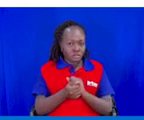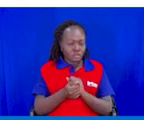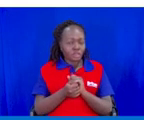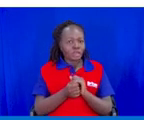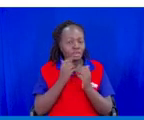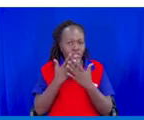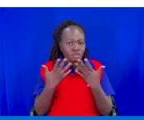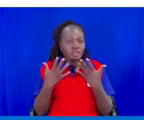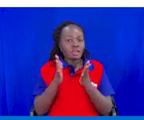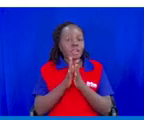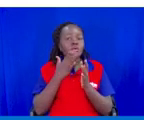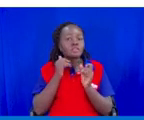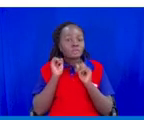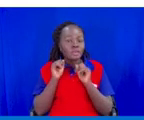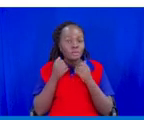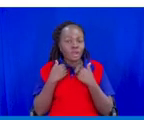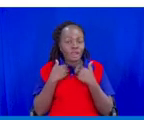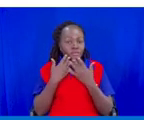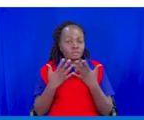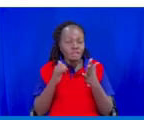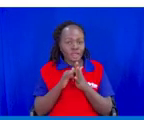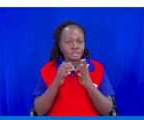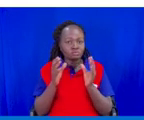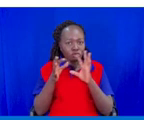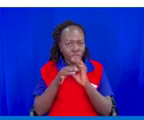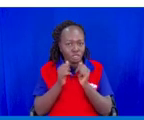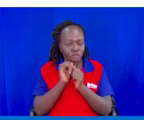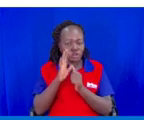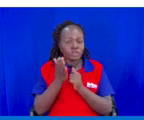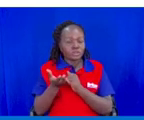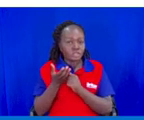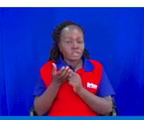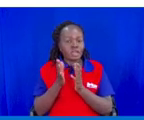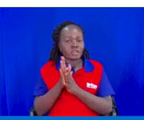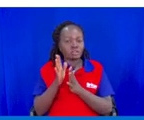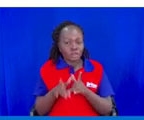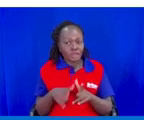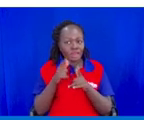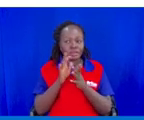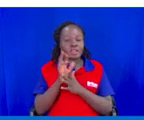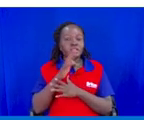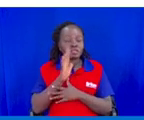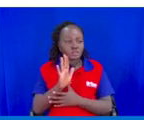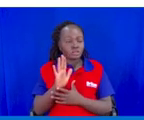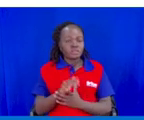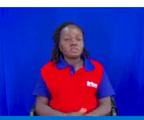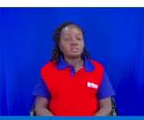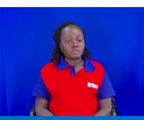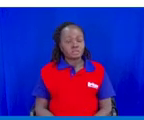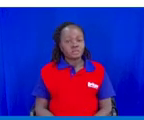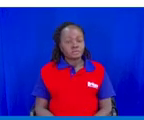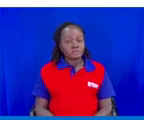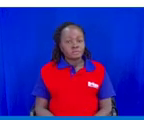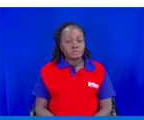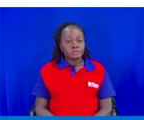and we want to be able to have a product that matches your needs, matches your lifestyle, and matches your risk, risk tolerance or risk